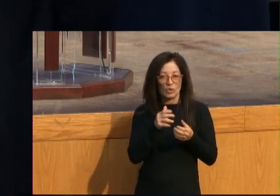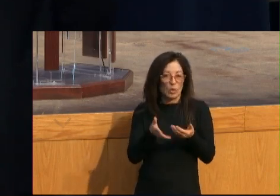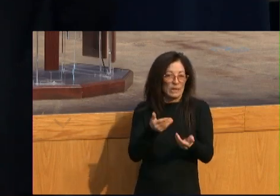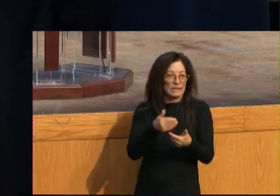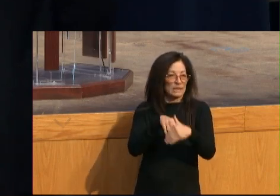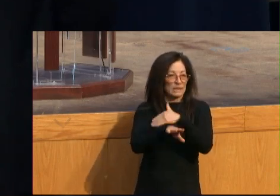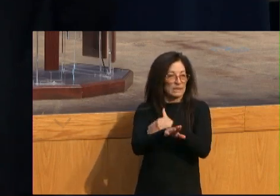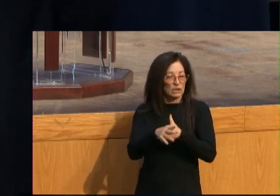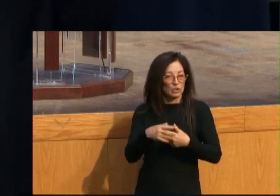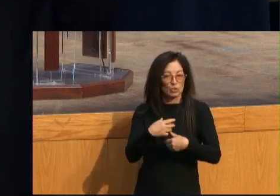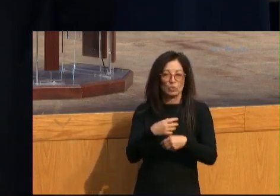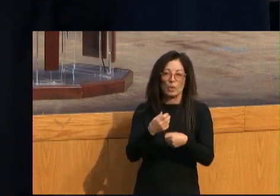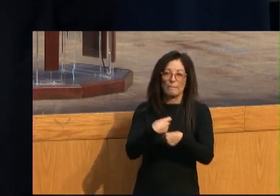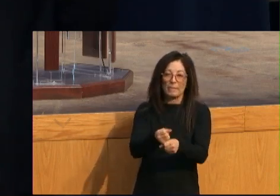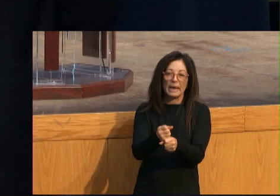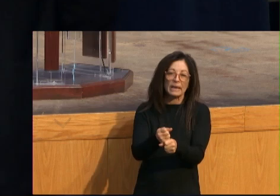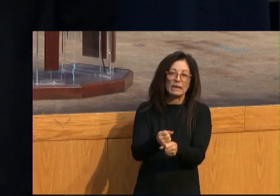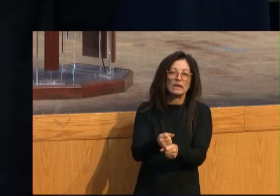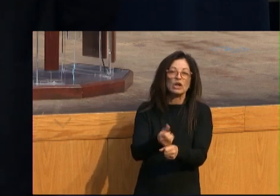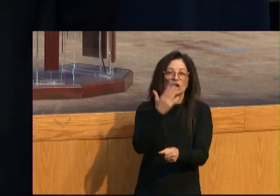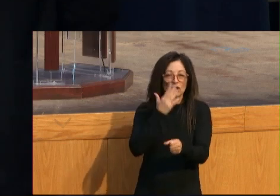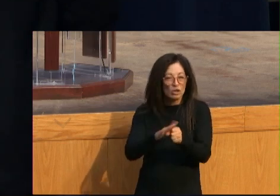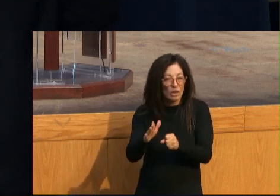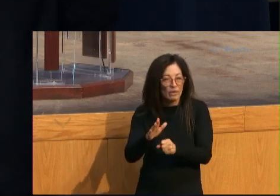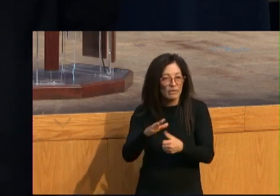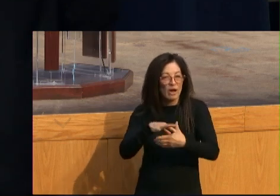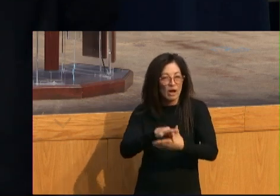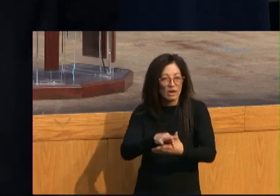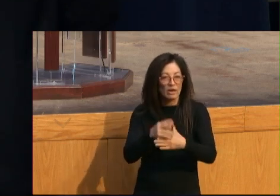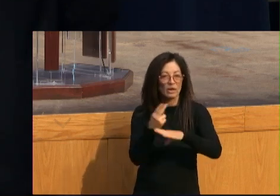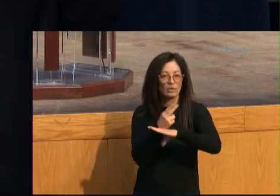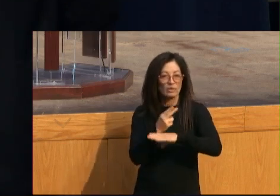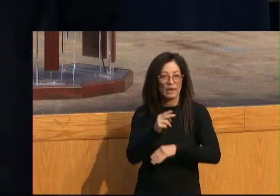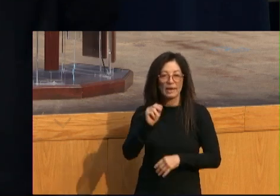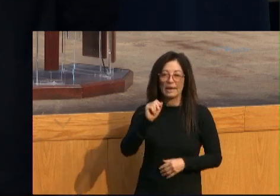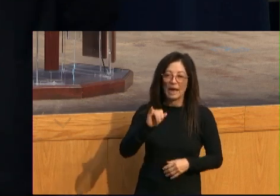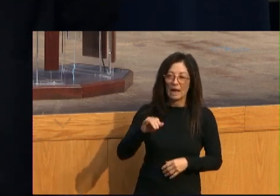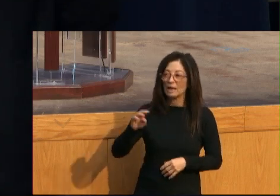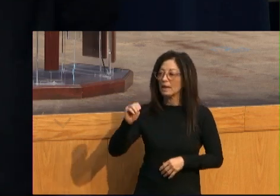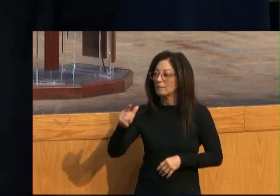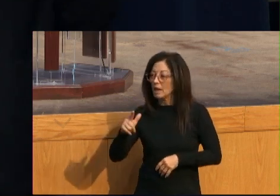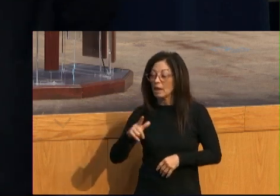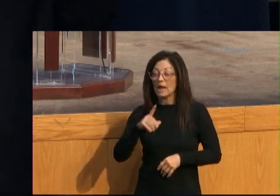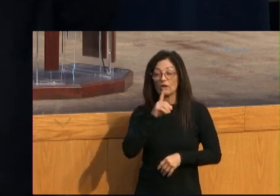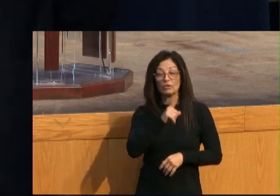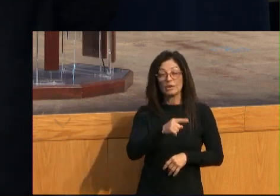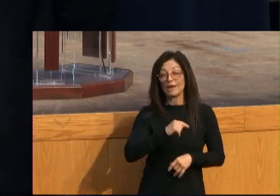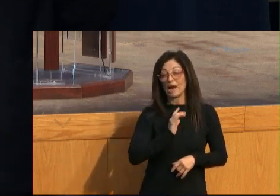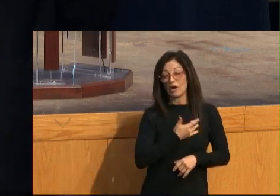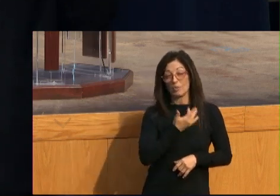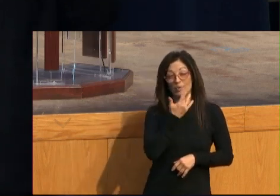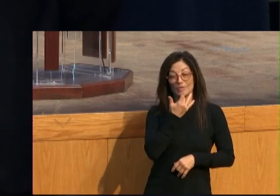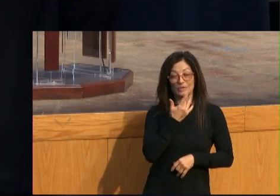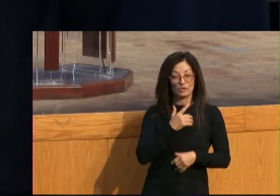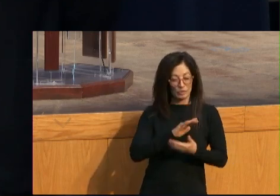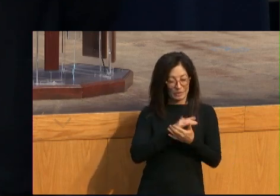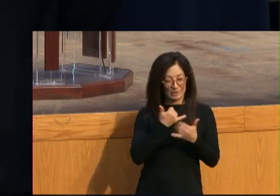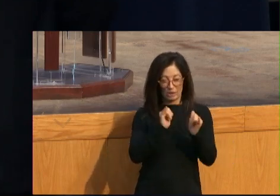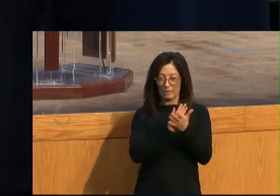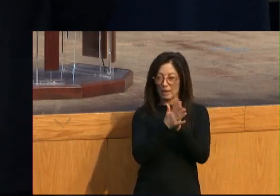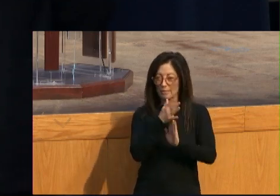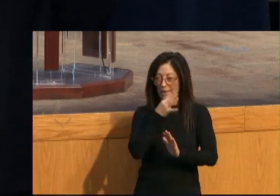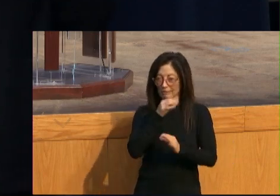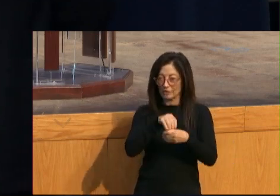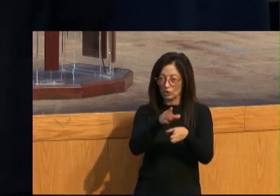passable content using AI and ML. And the much preferred outcome from our perspective is to still be experts in your